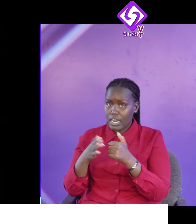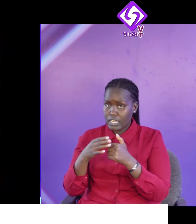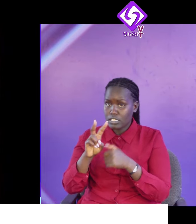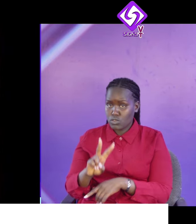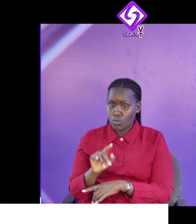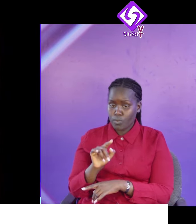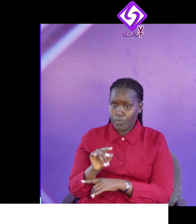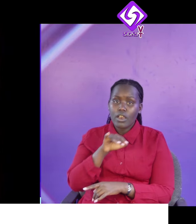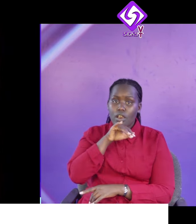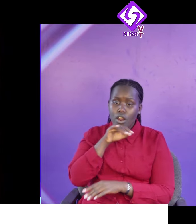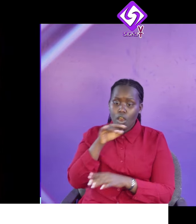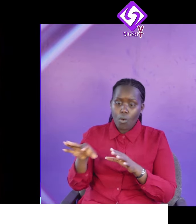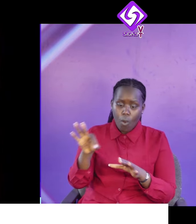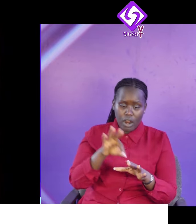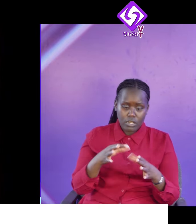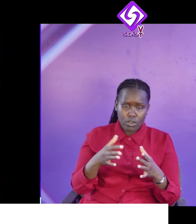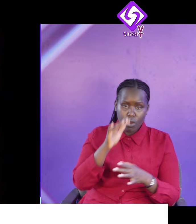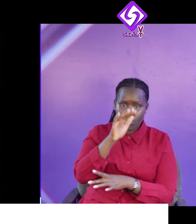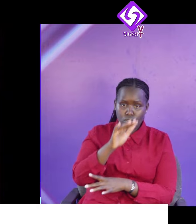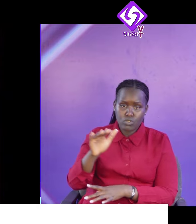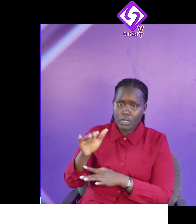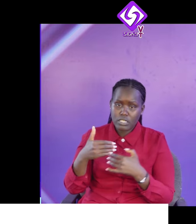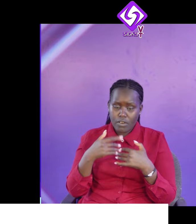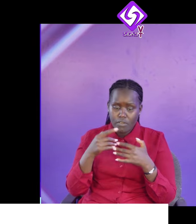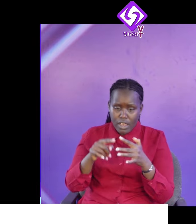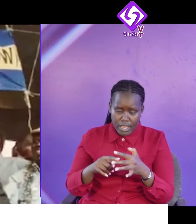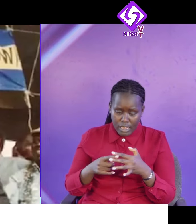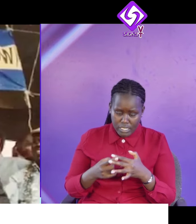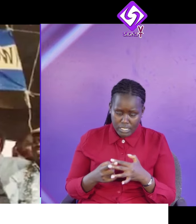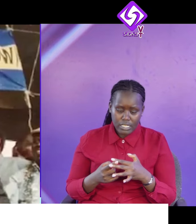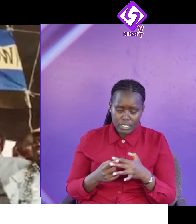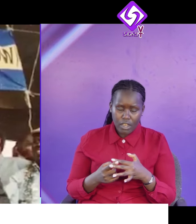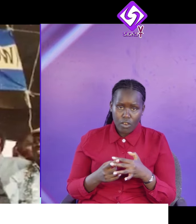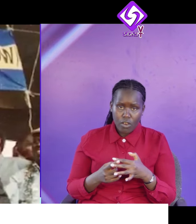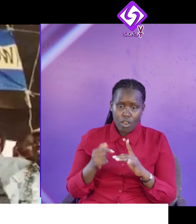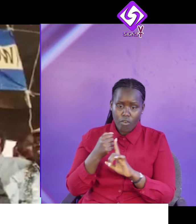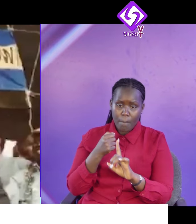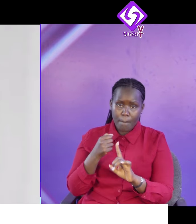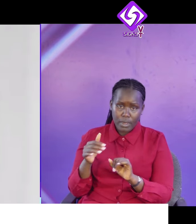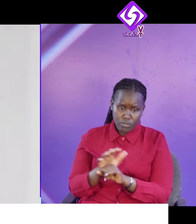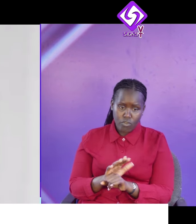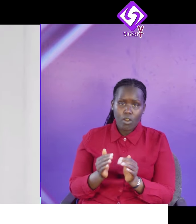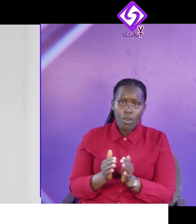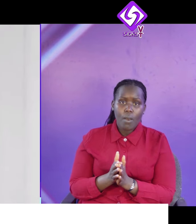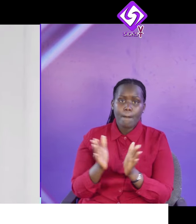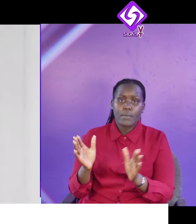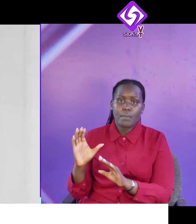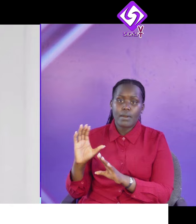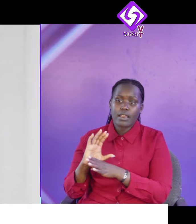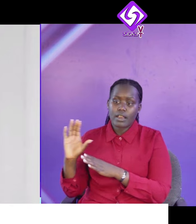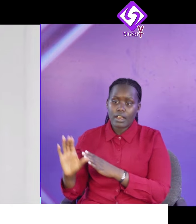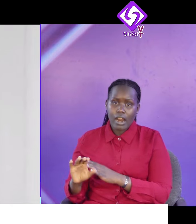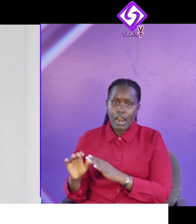finally elected to parliament, marking the start of an impactful public career. As Minister